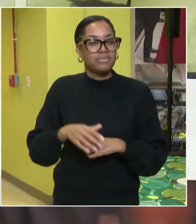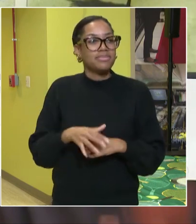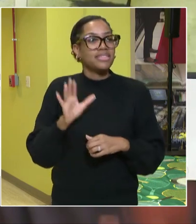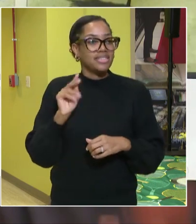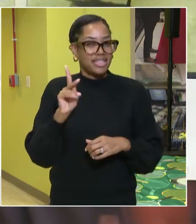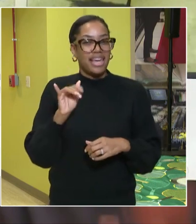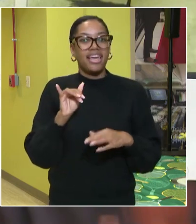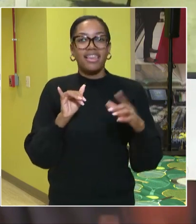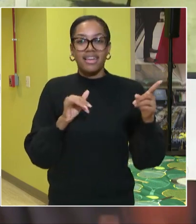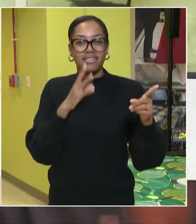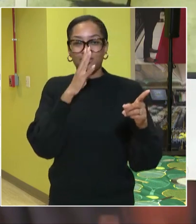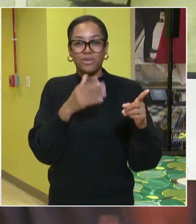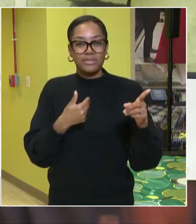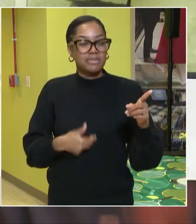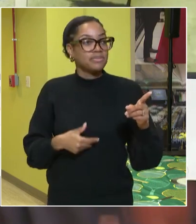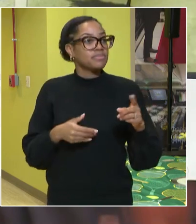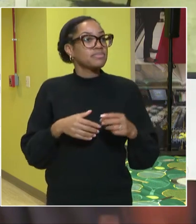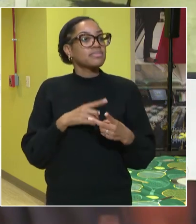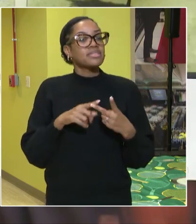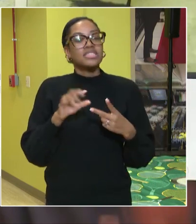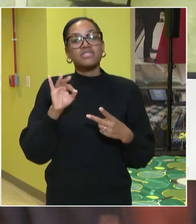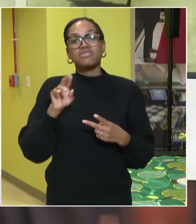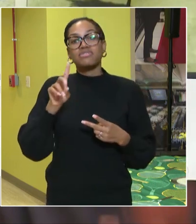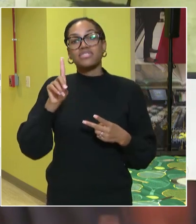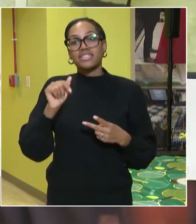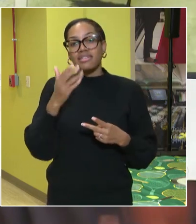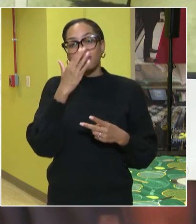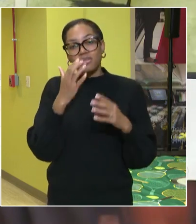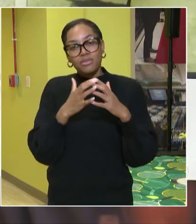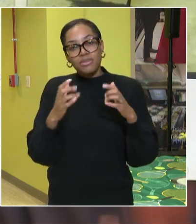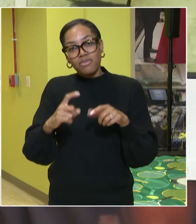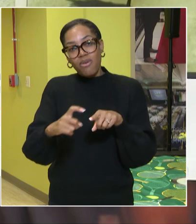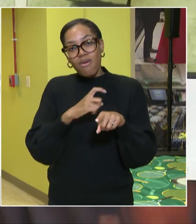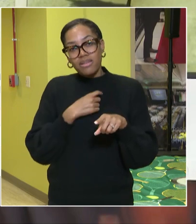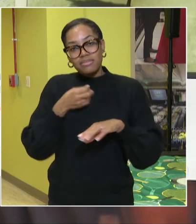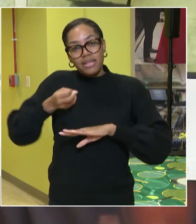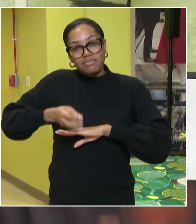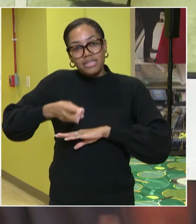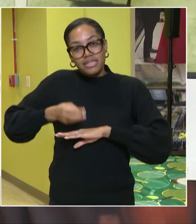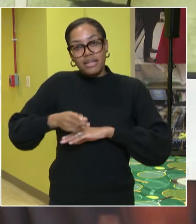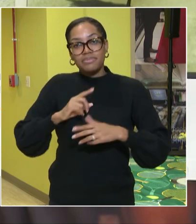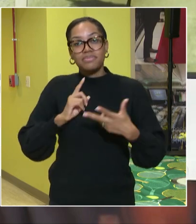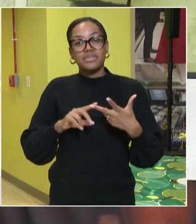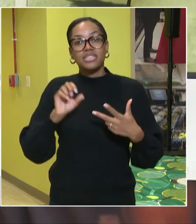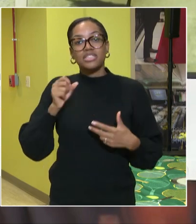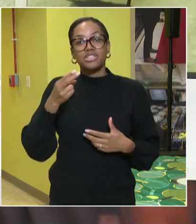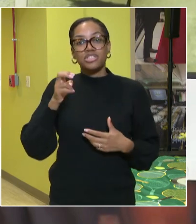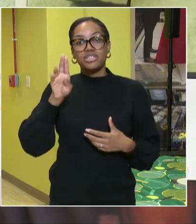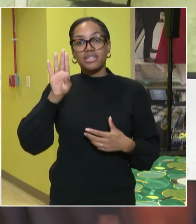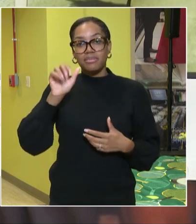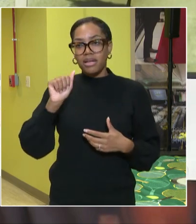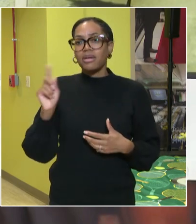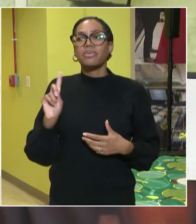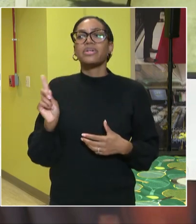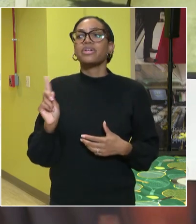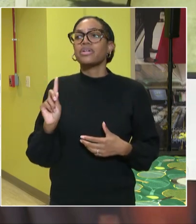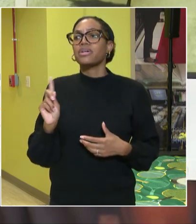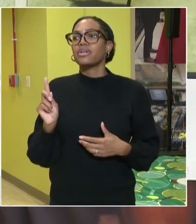Frida, thank you for the midnight calls. And Sheba, we don't do anything without you. Where's